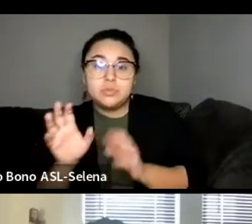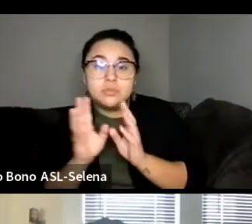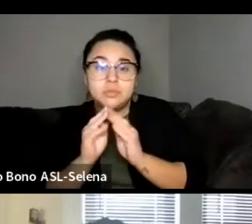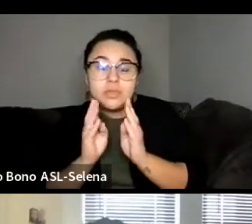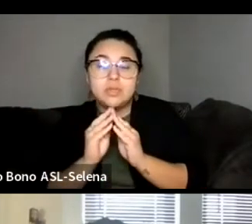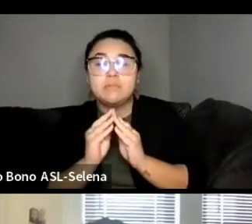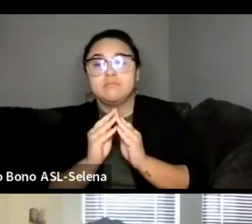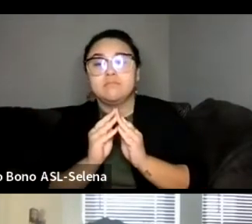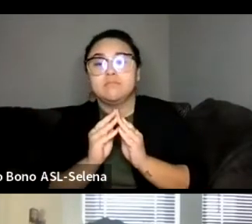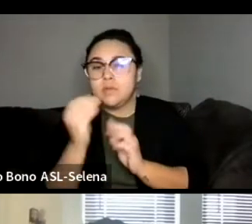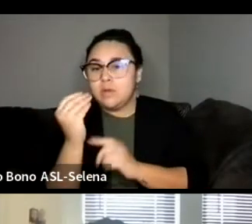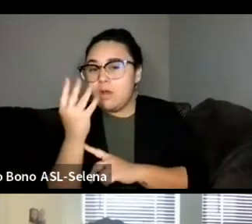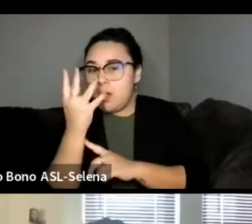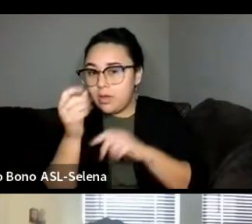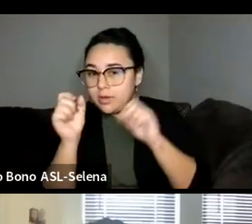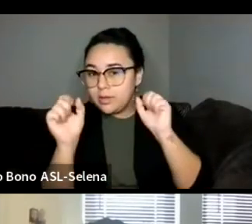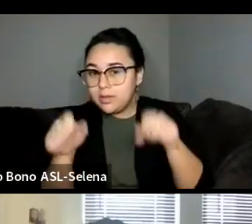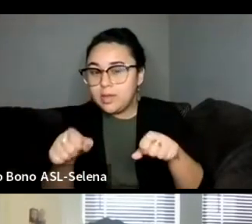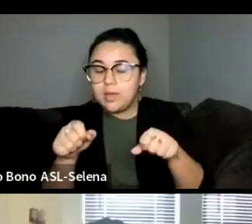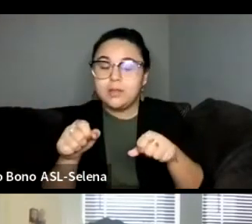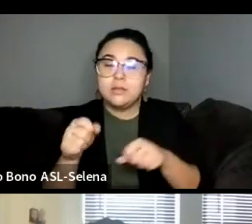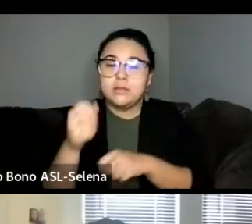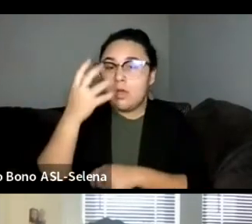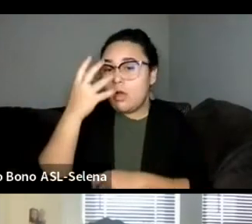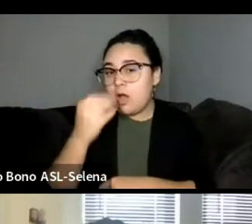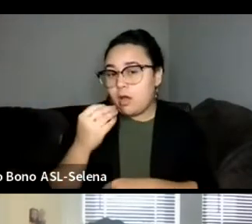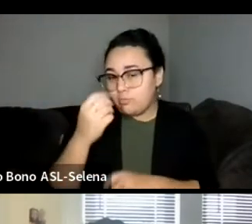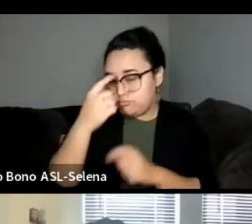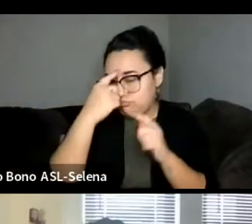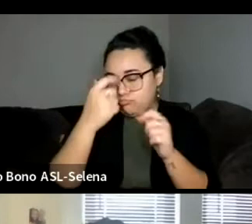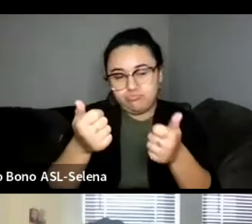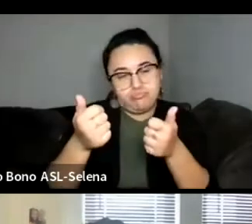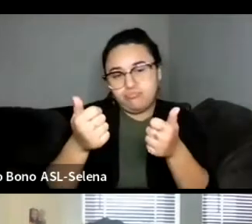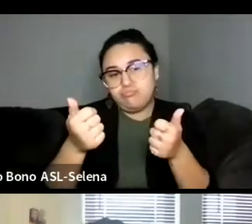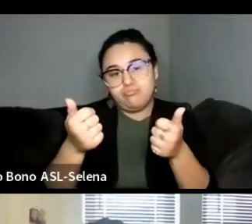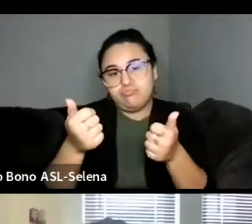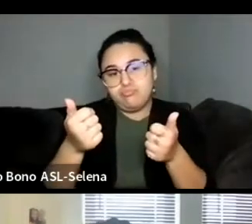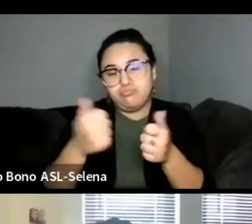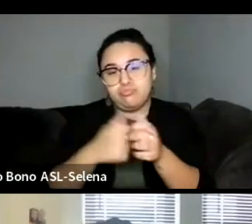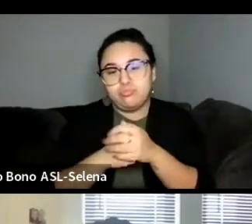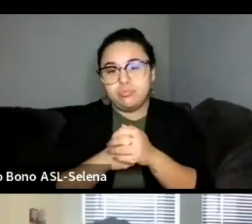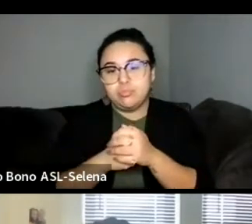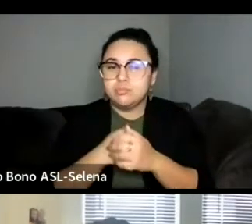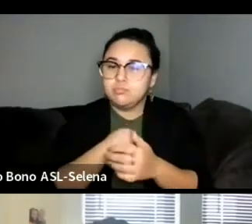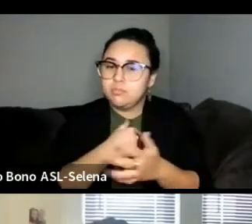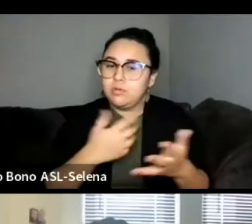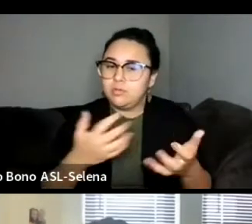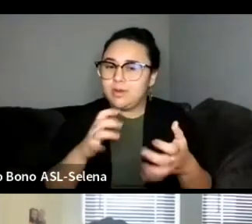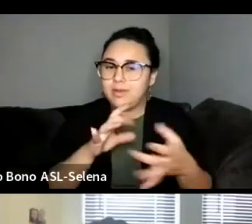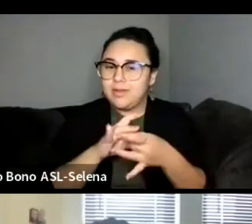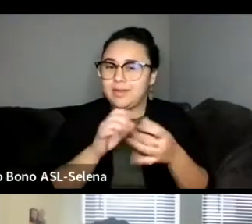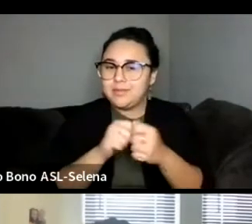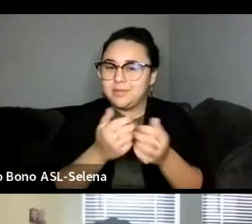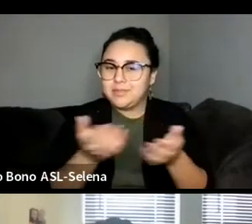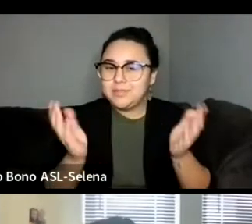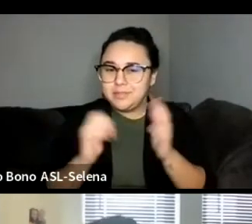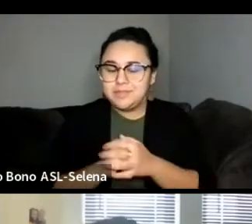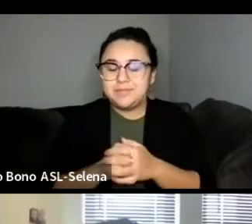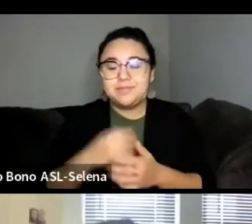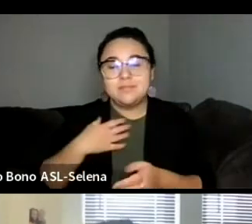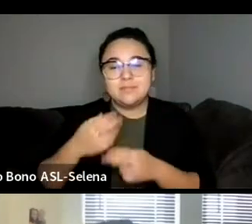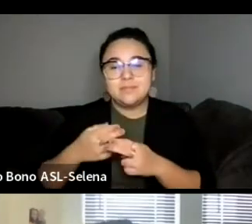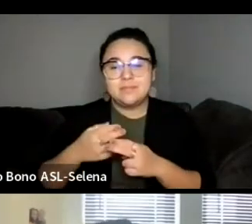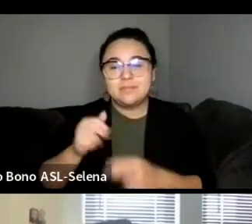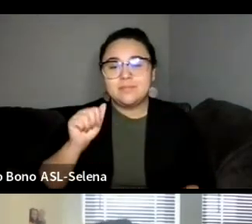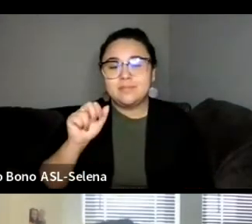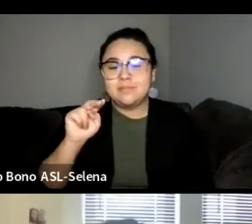can turn on your cameras or you can turn off your cameras. We welcome all type of connection with us. My name is